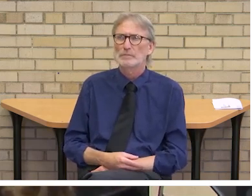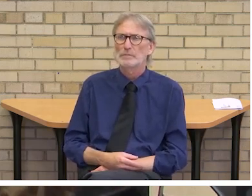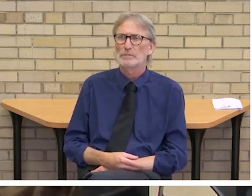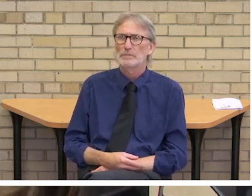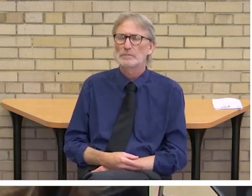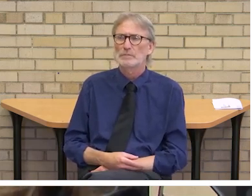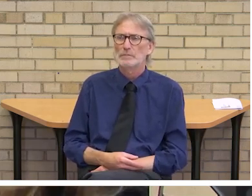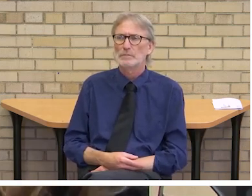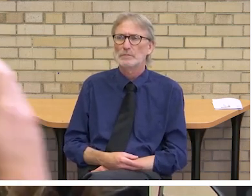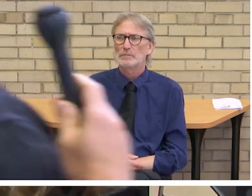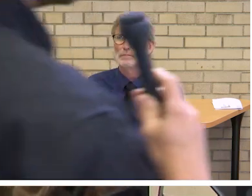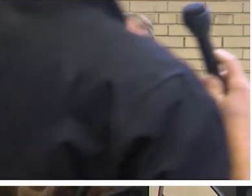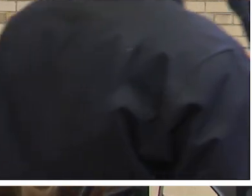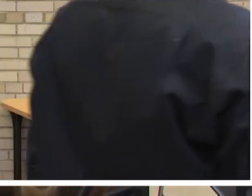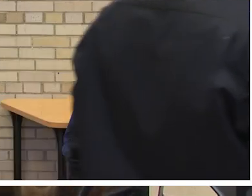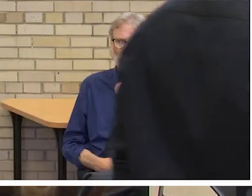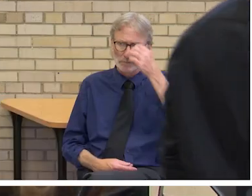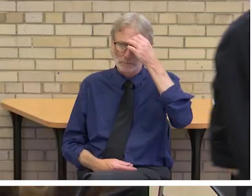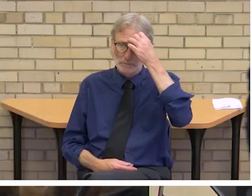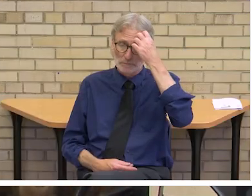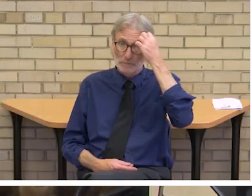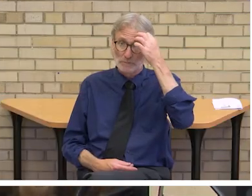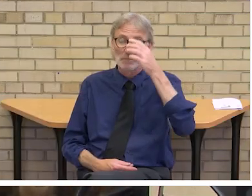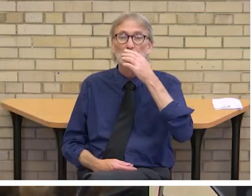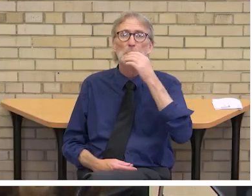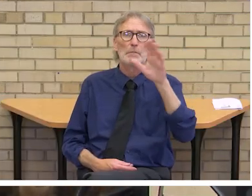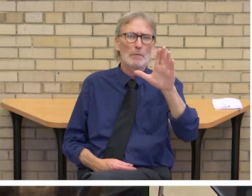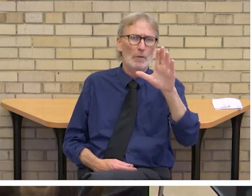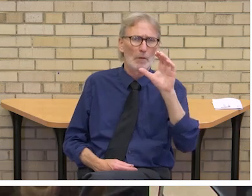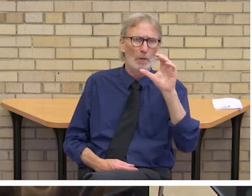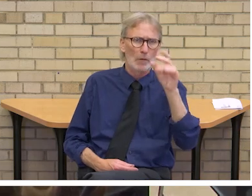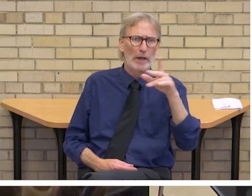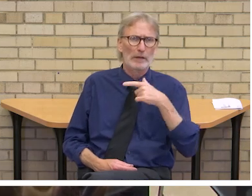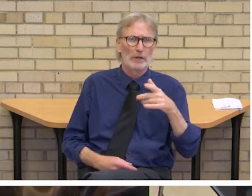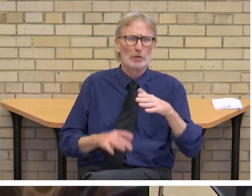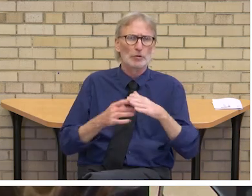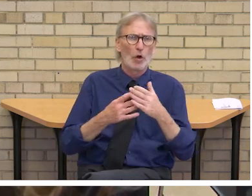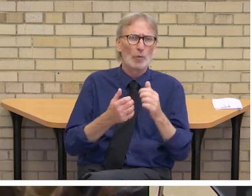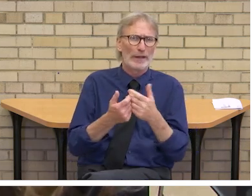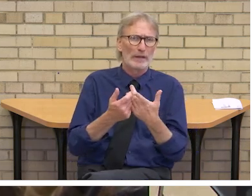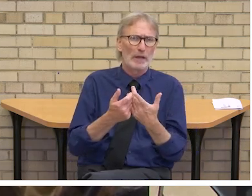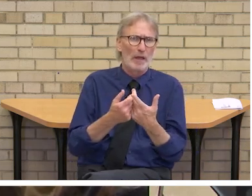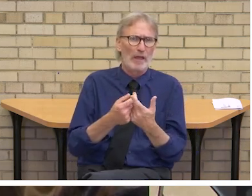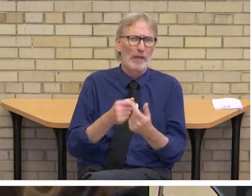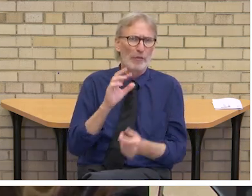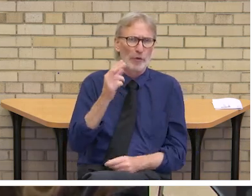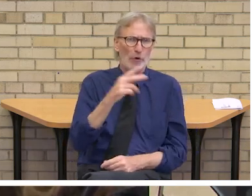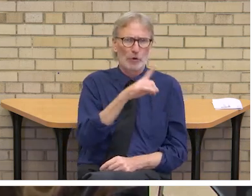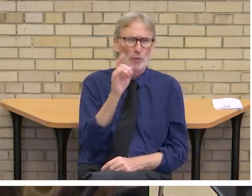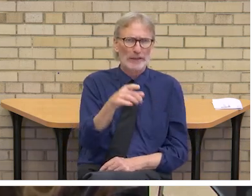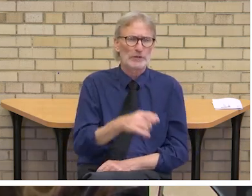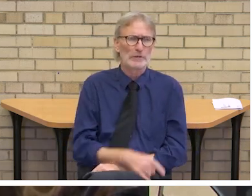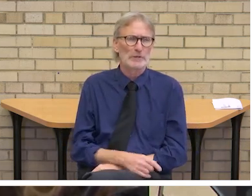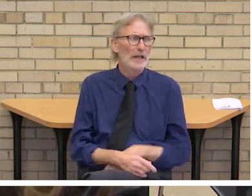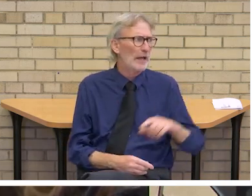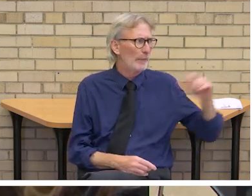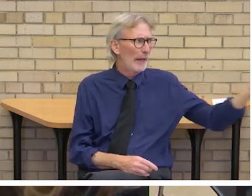I think I might start with that third one. I might defer to you on the first